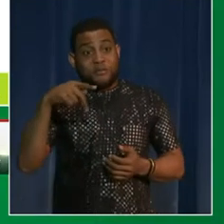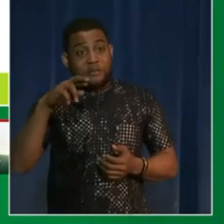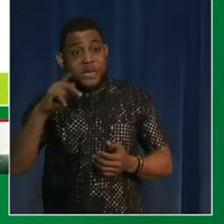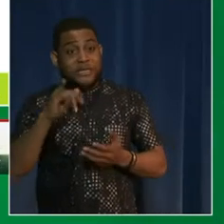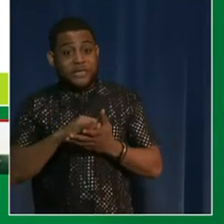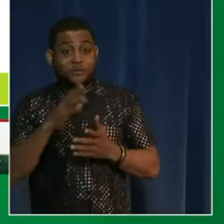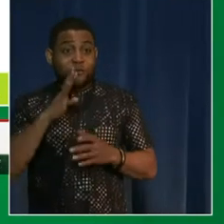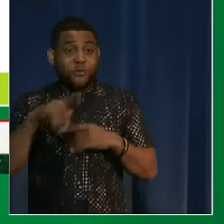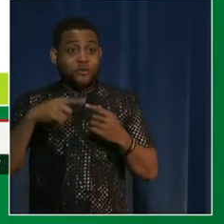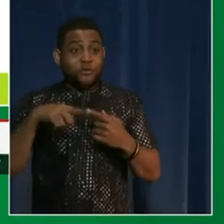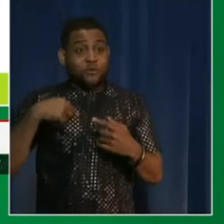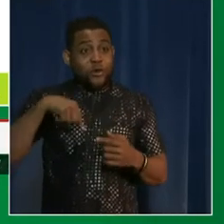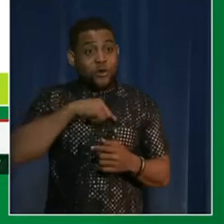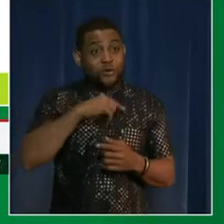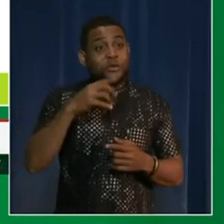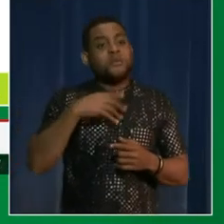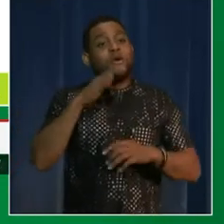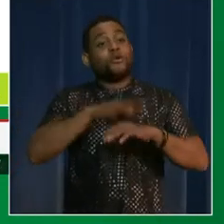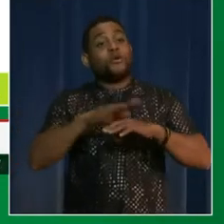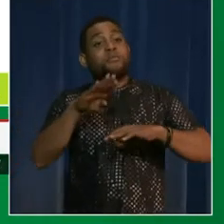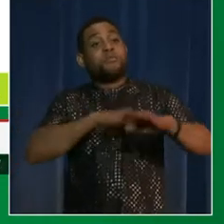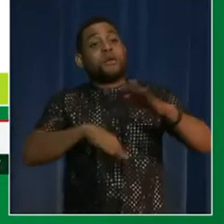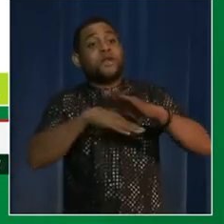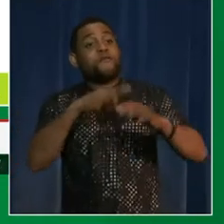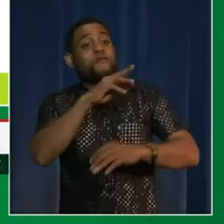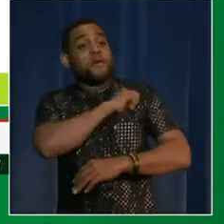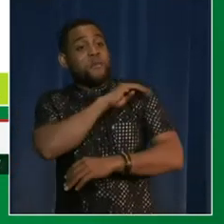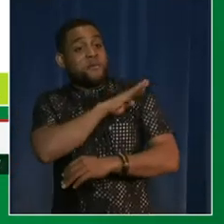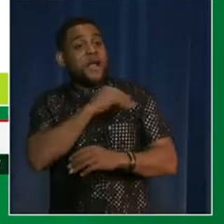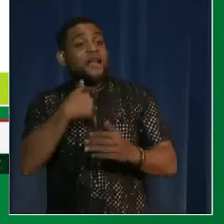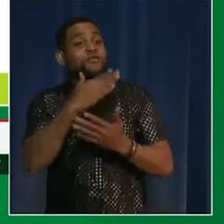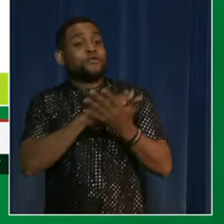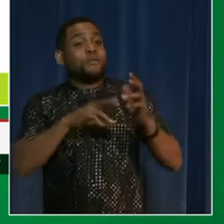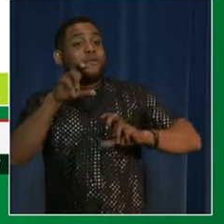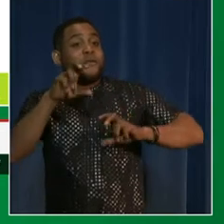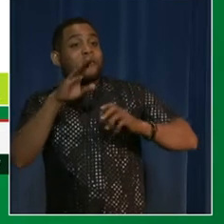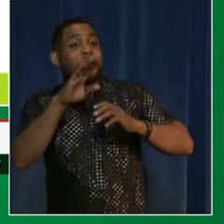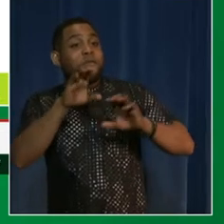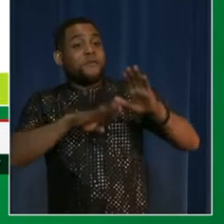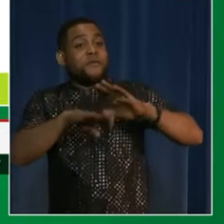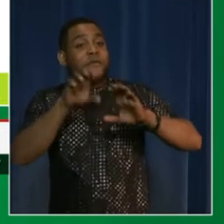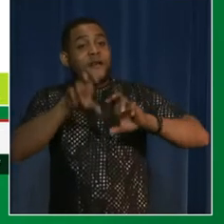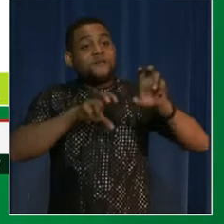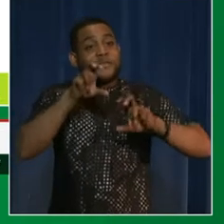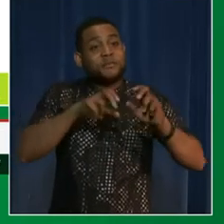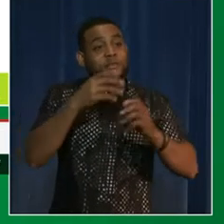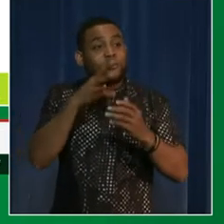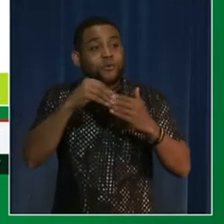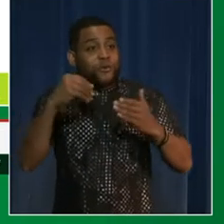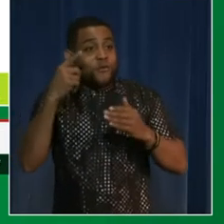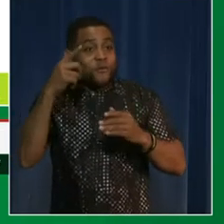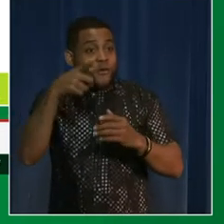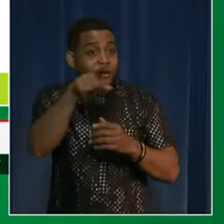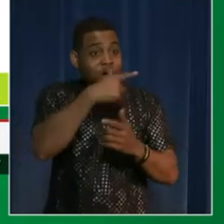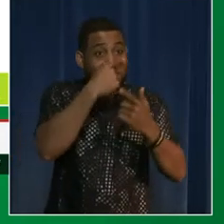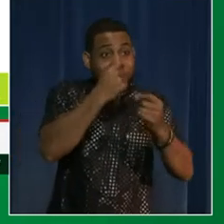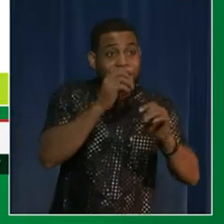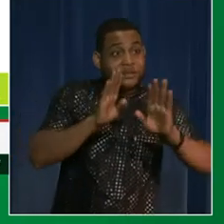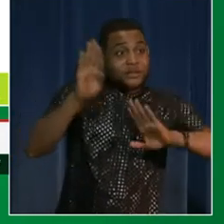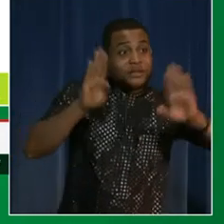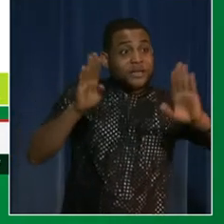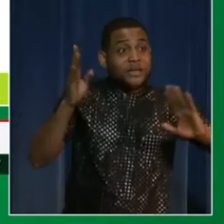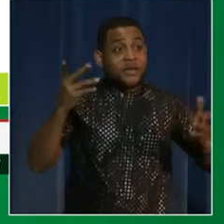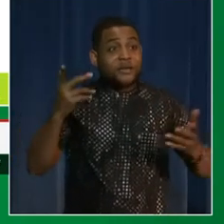on behalf of the mayor, I have some investment dollars. Anybody interested in that? Yes? We have any small businesses here?